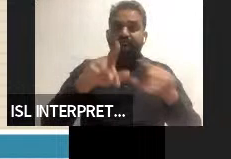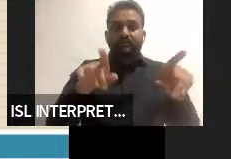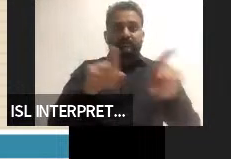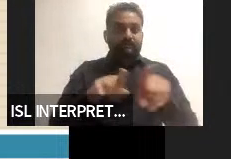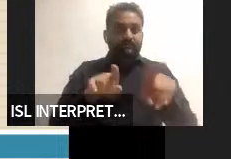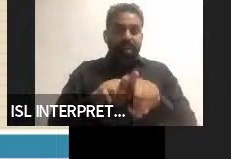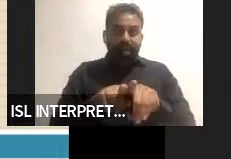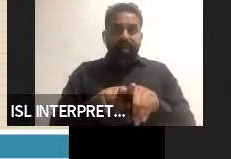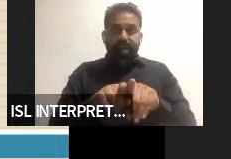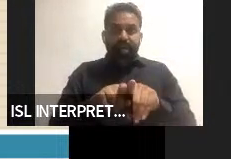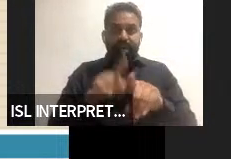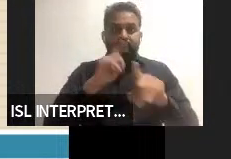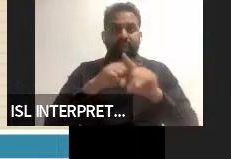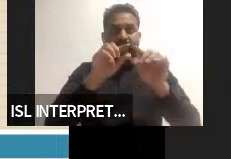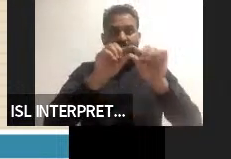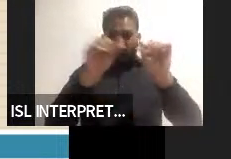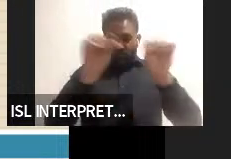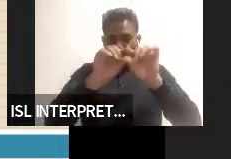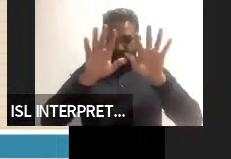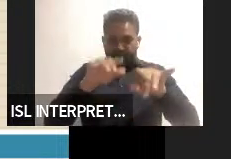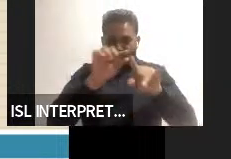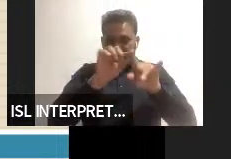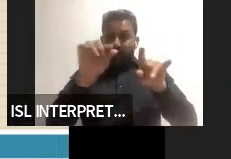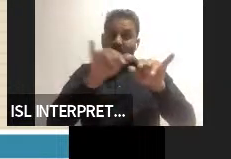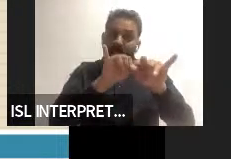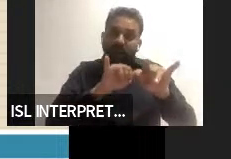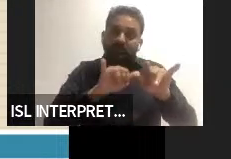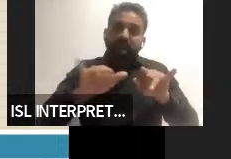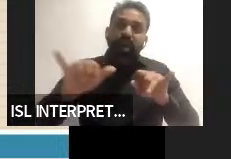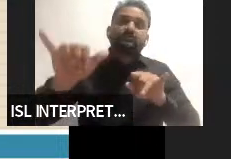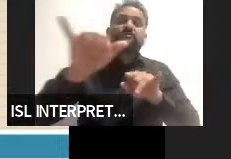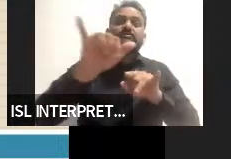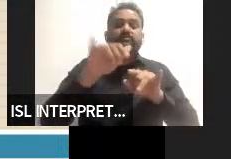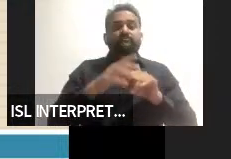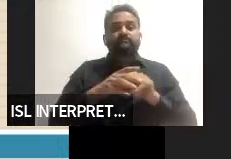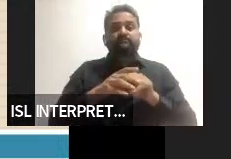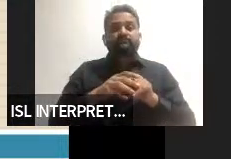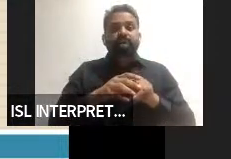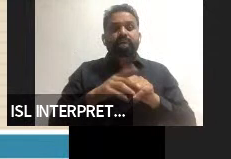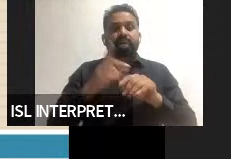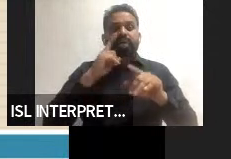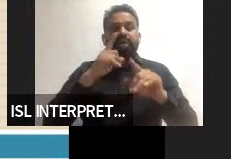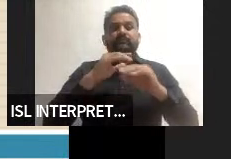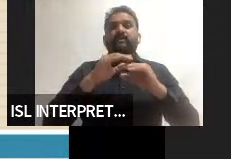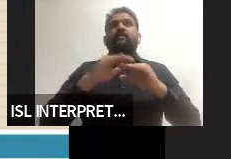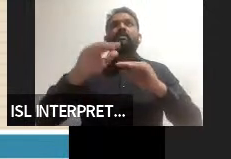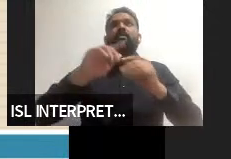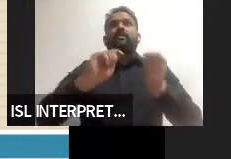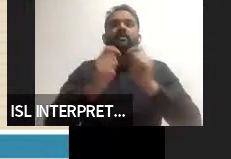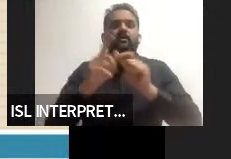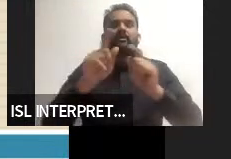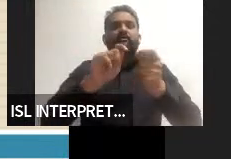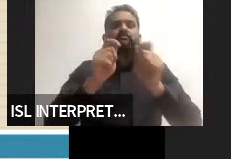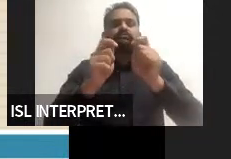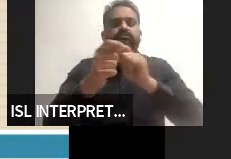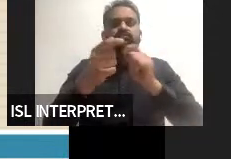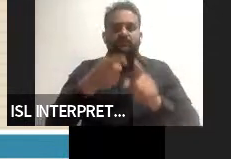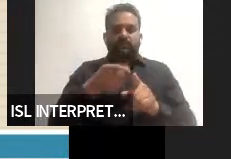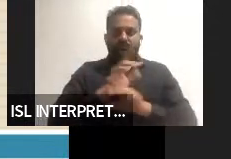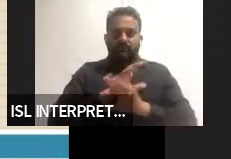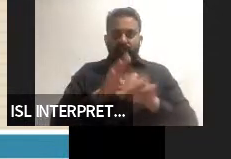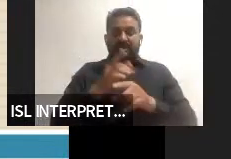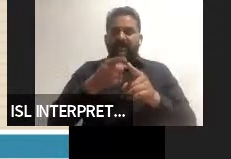arranged it, you should be consistent. You can't be like inconsistent. And this is what happens when